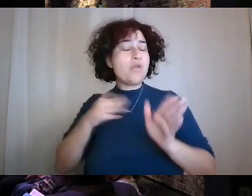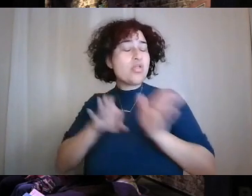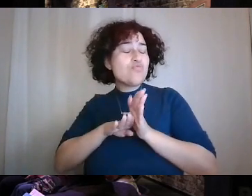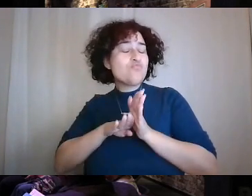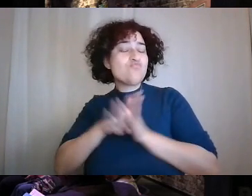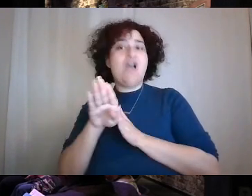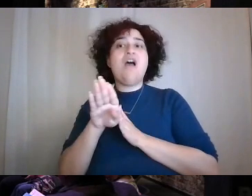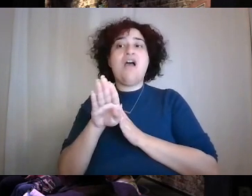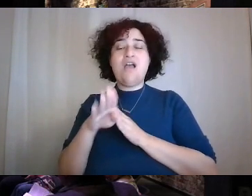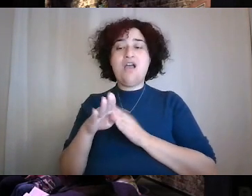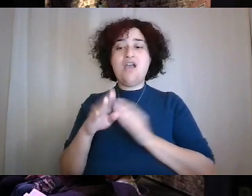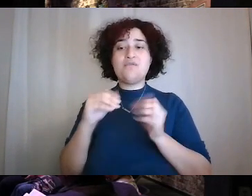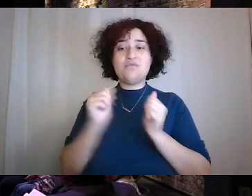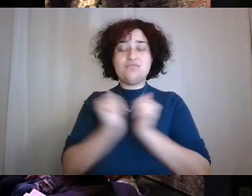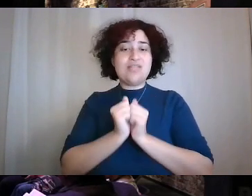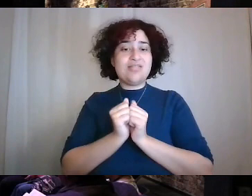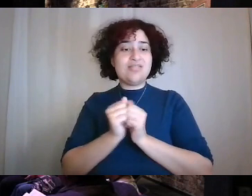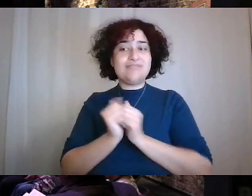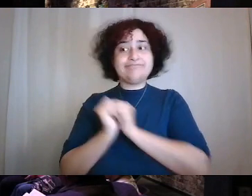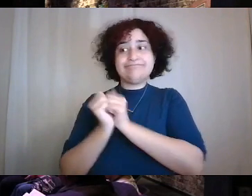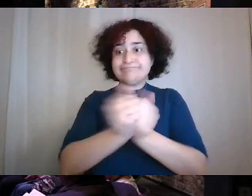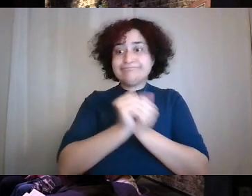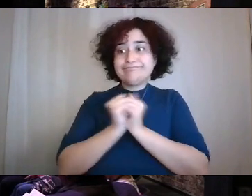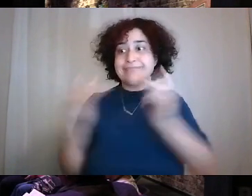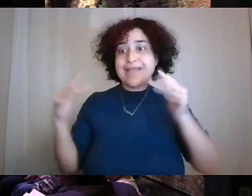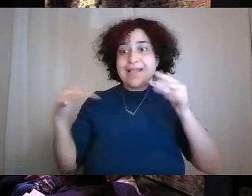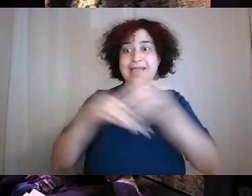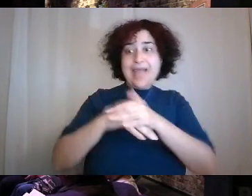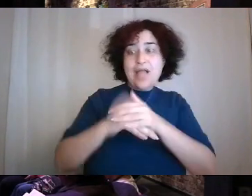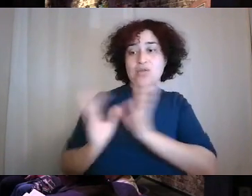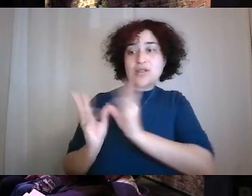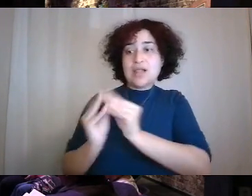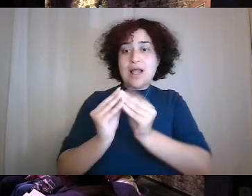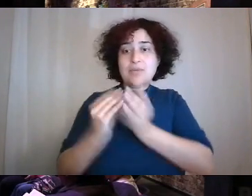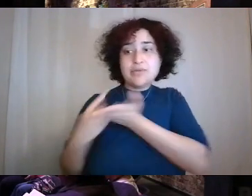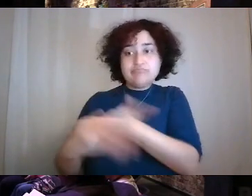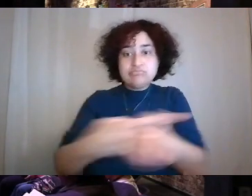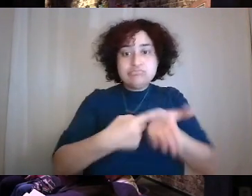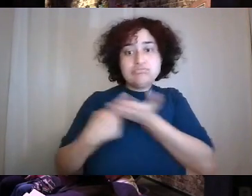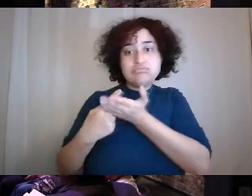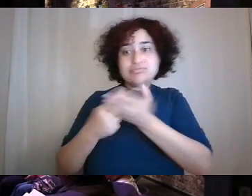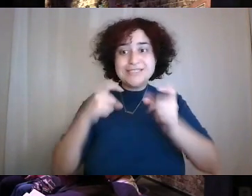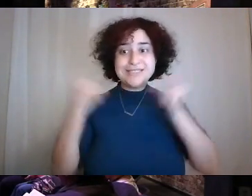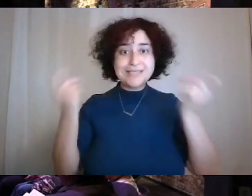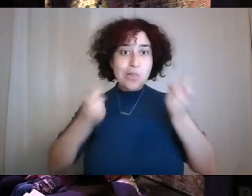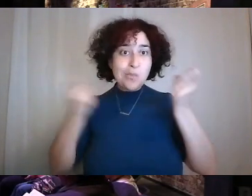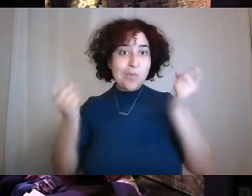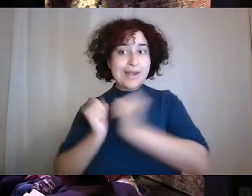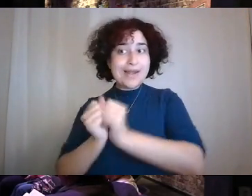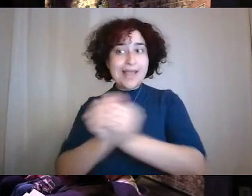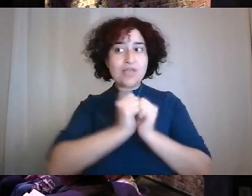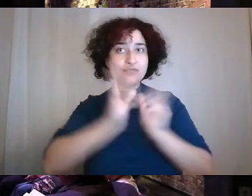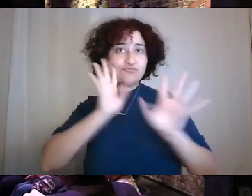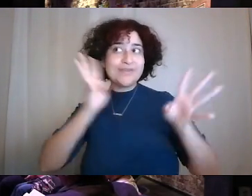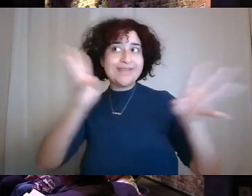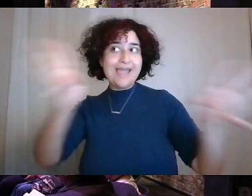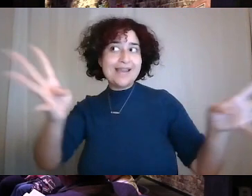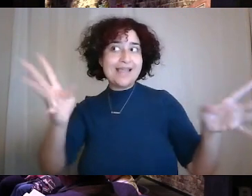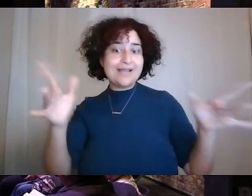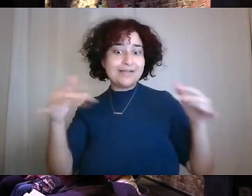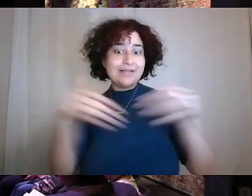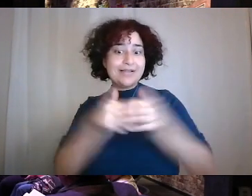on gathering, on celebrating together, on creating together. And I